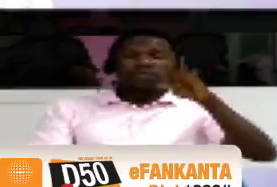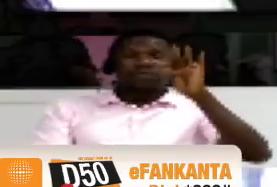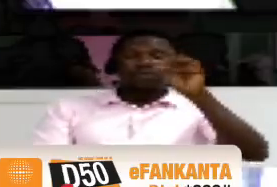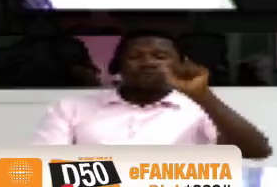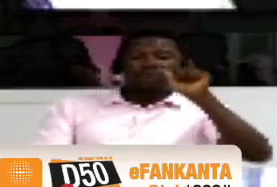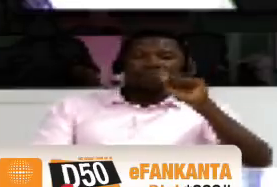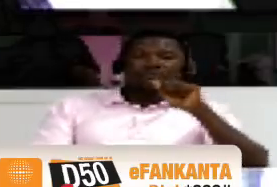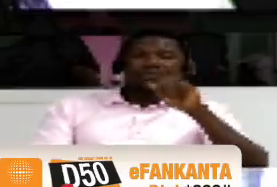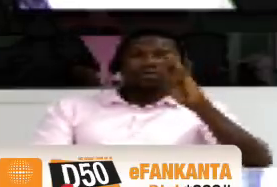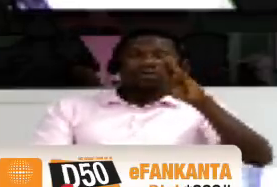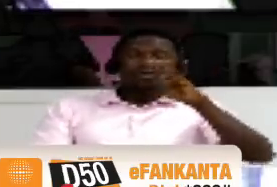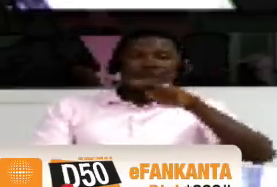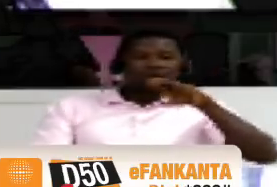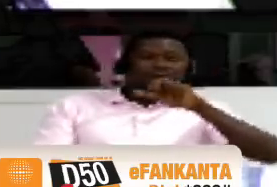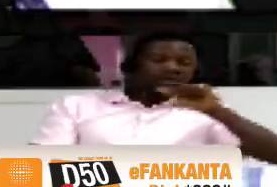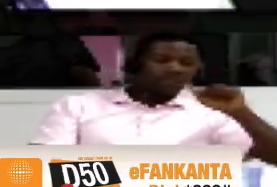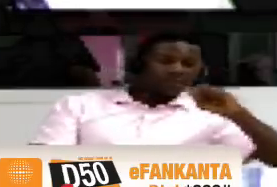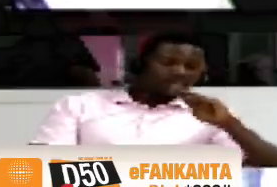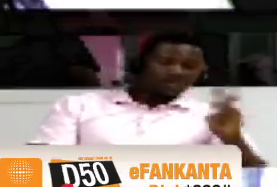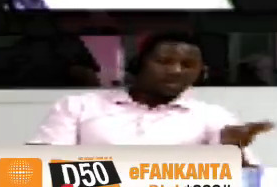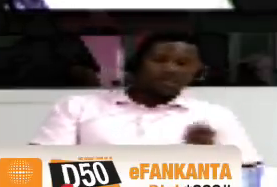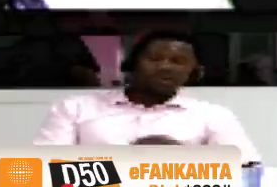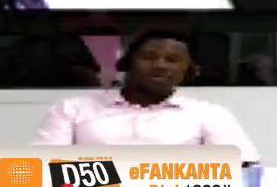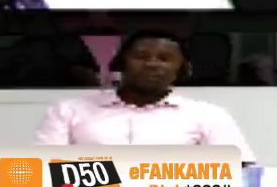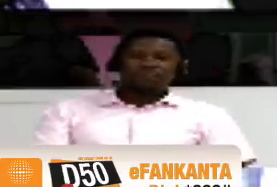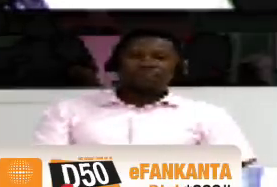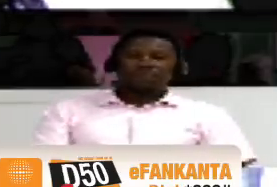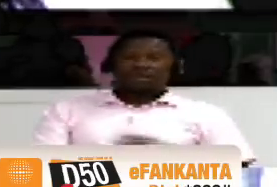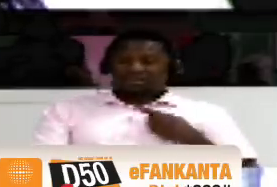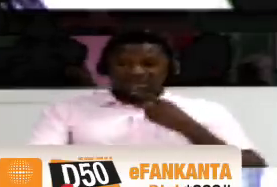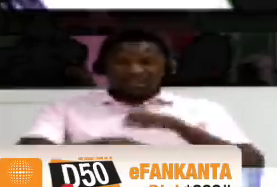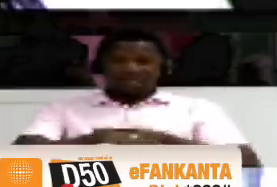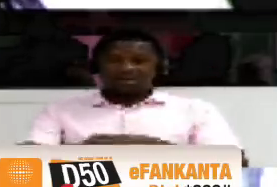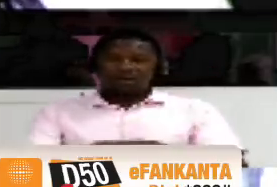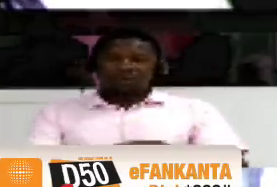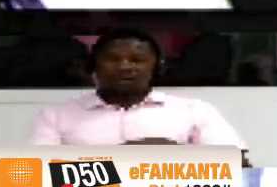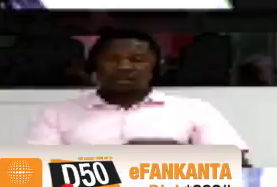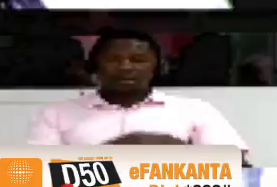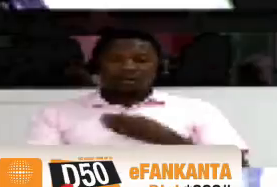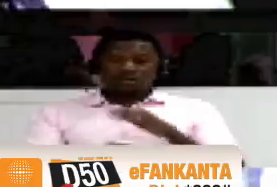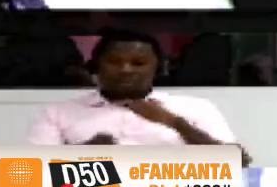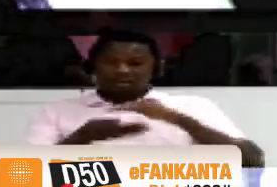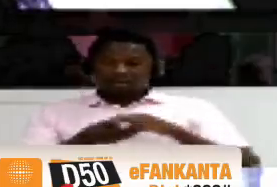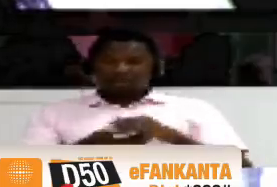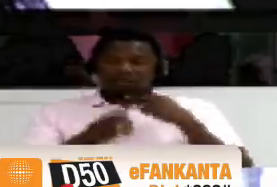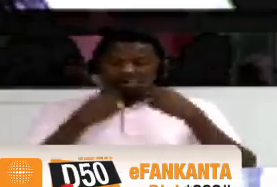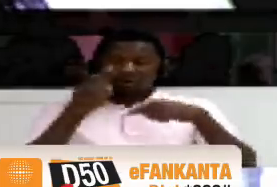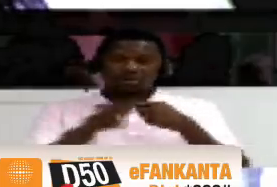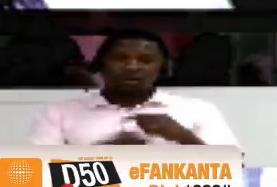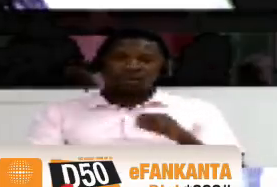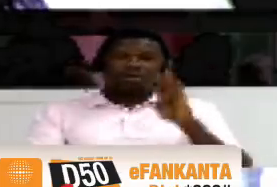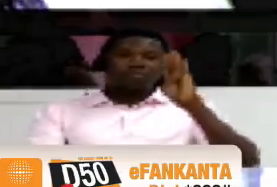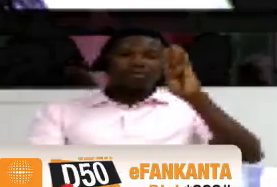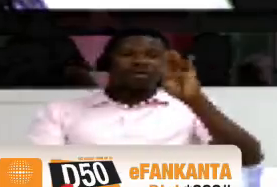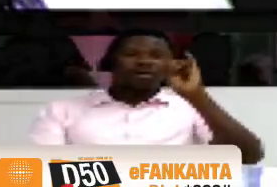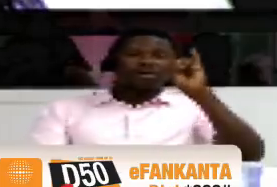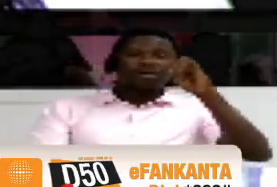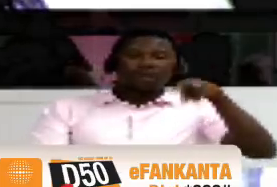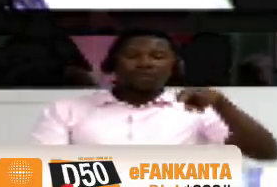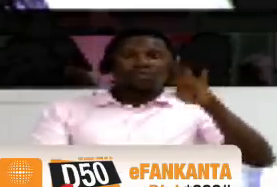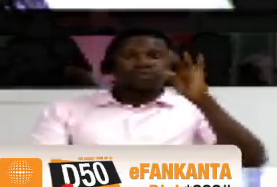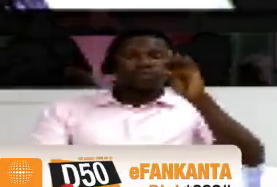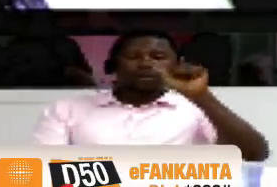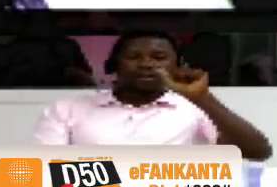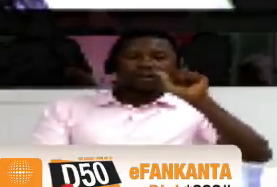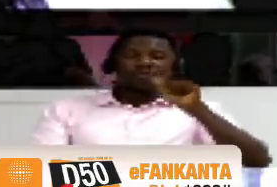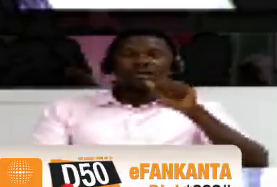that time, you had already received information that Bintamane was raped? Exactly. We also had information which Gamsu